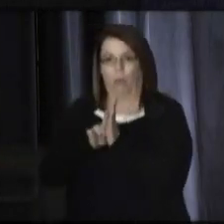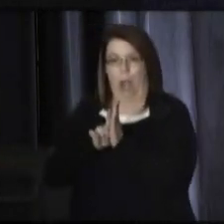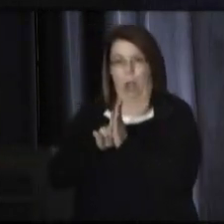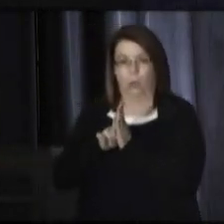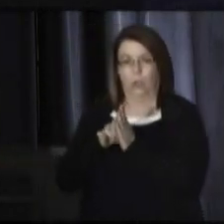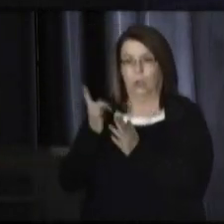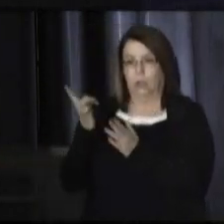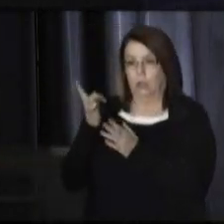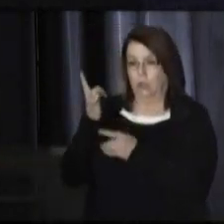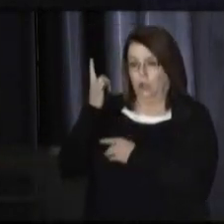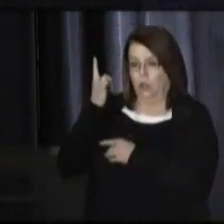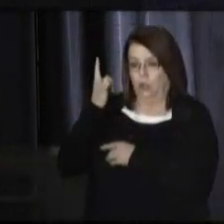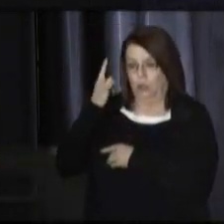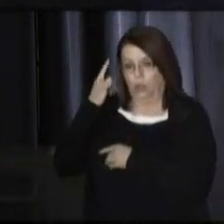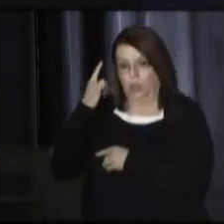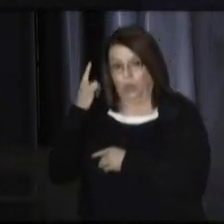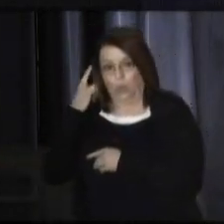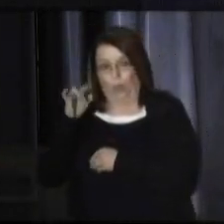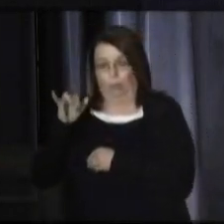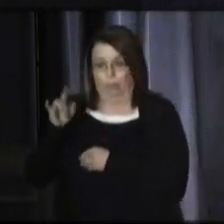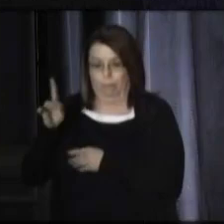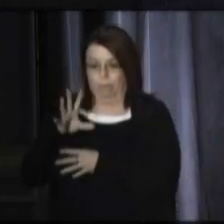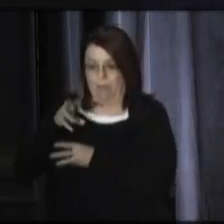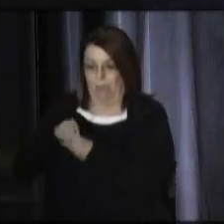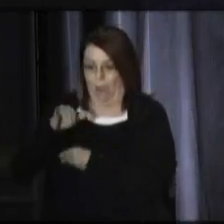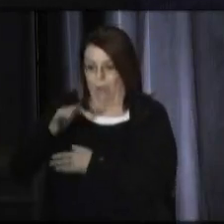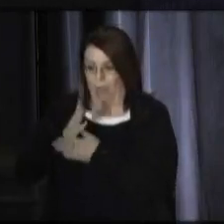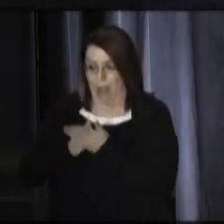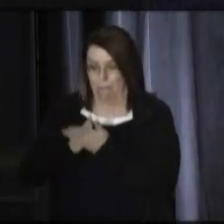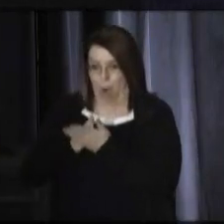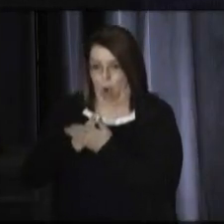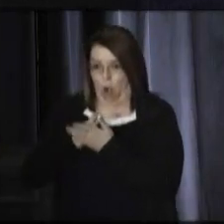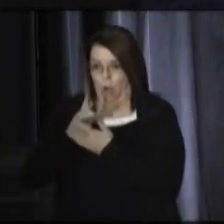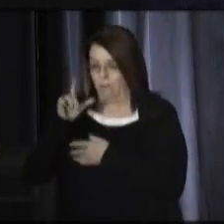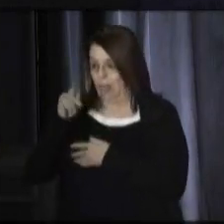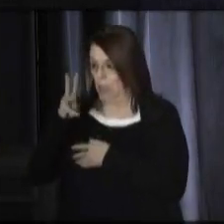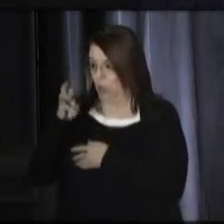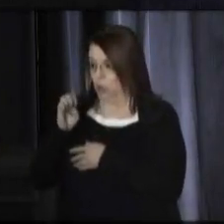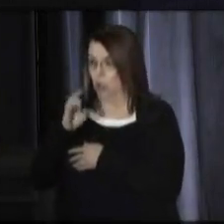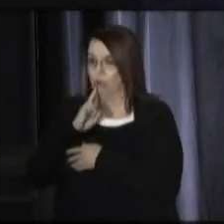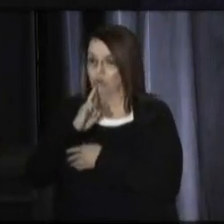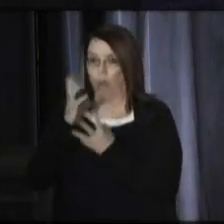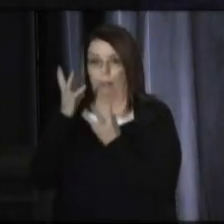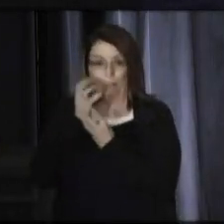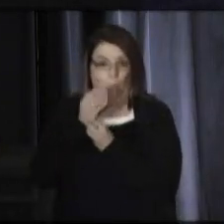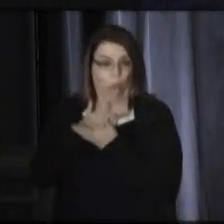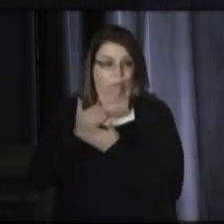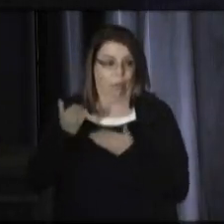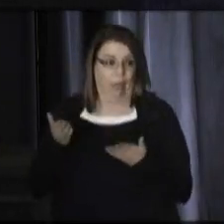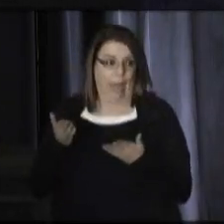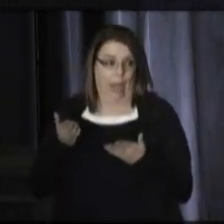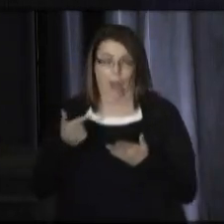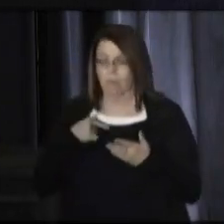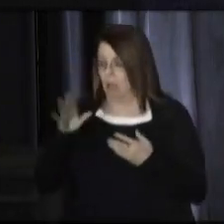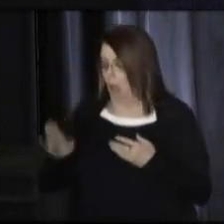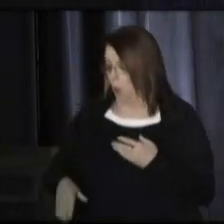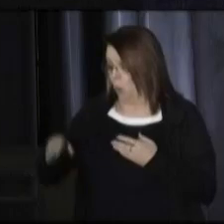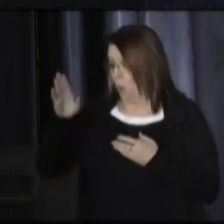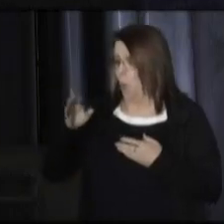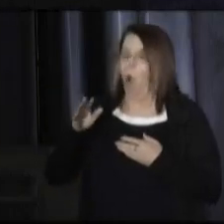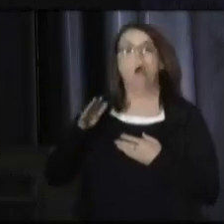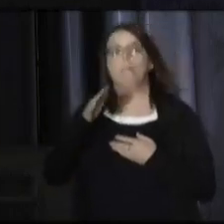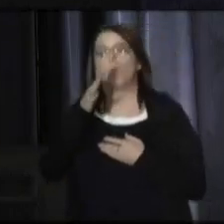faces beside mine. They take away the clean sheets folded among the soiled ones, the hand towels stained